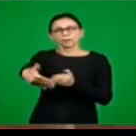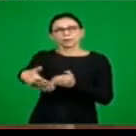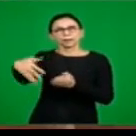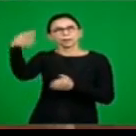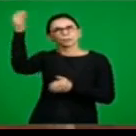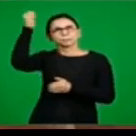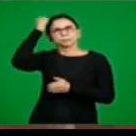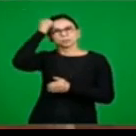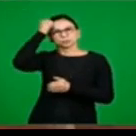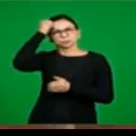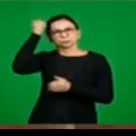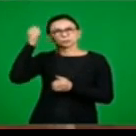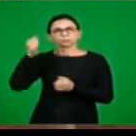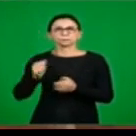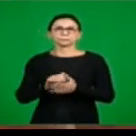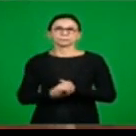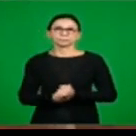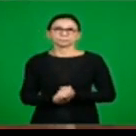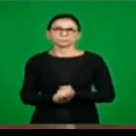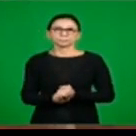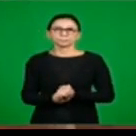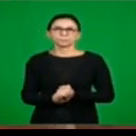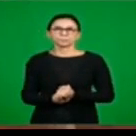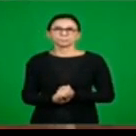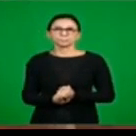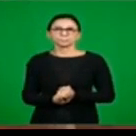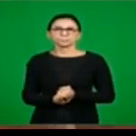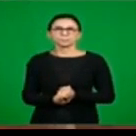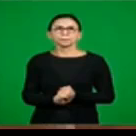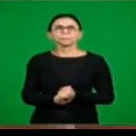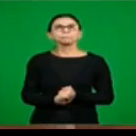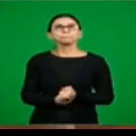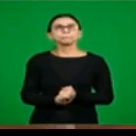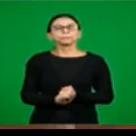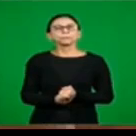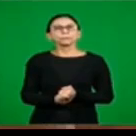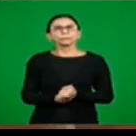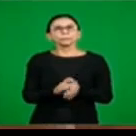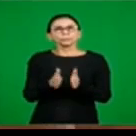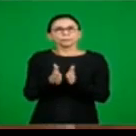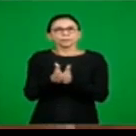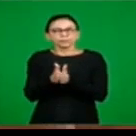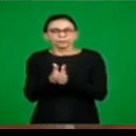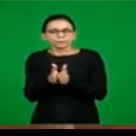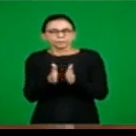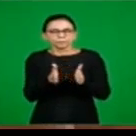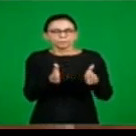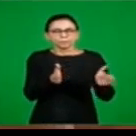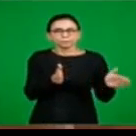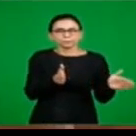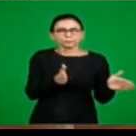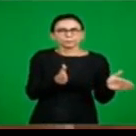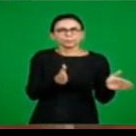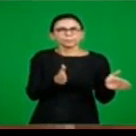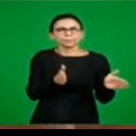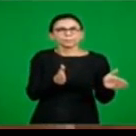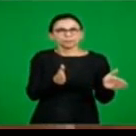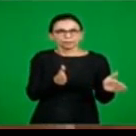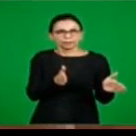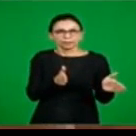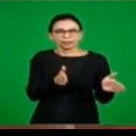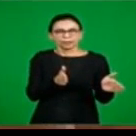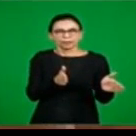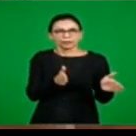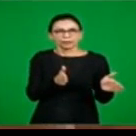Everything that was made here is wrong. You have all the reasons to go back. It was the thesis of the church,